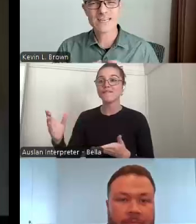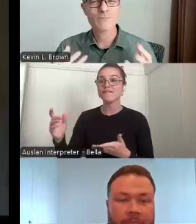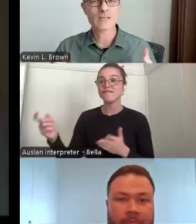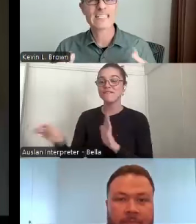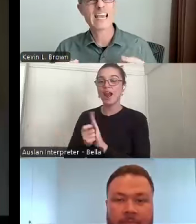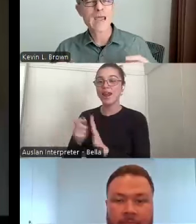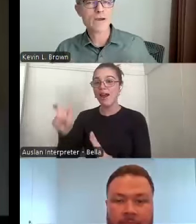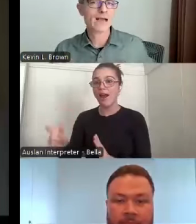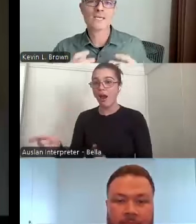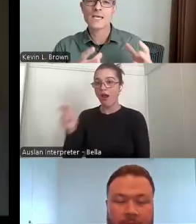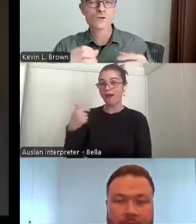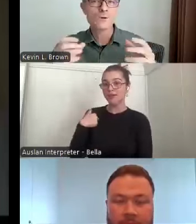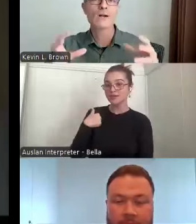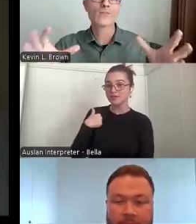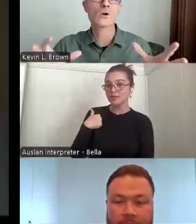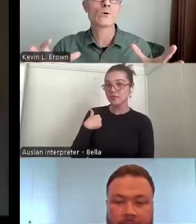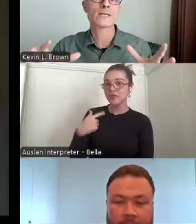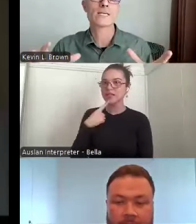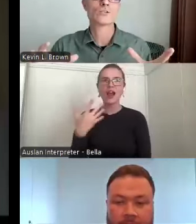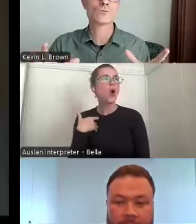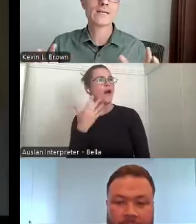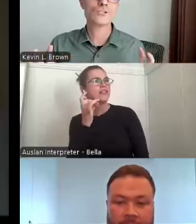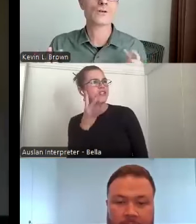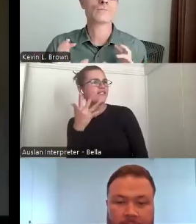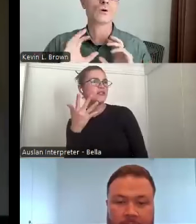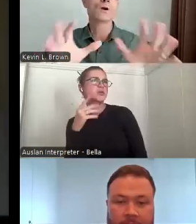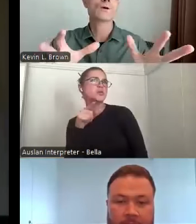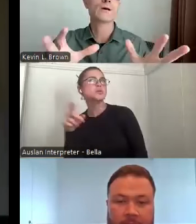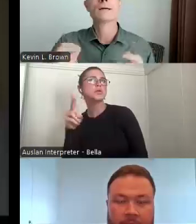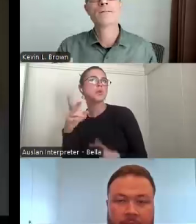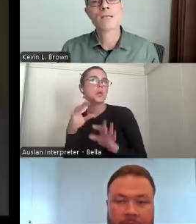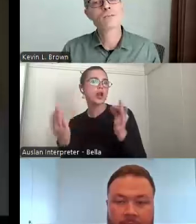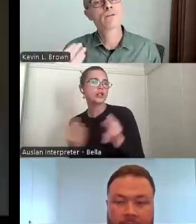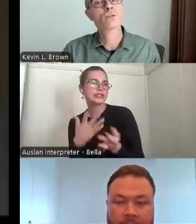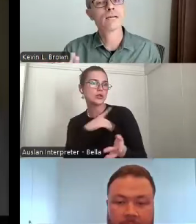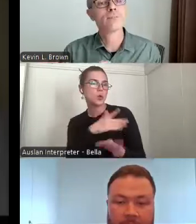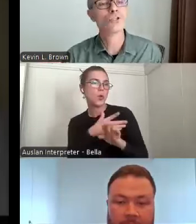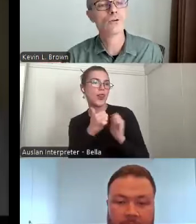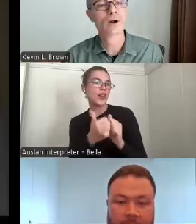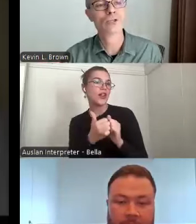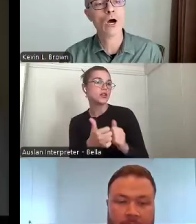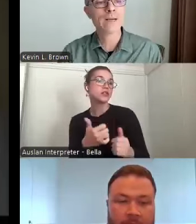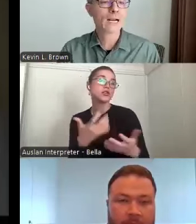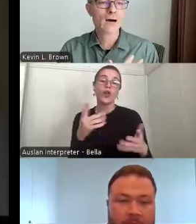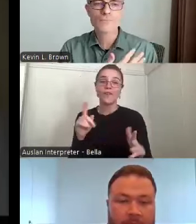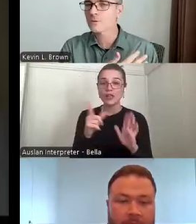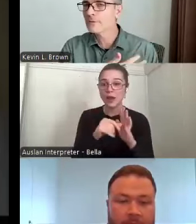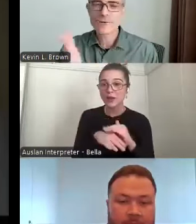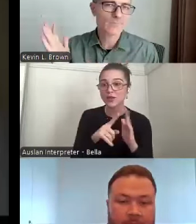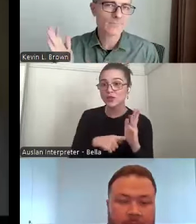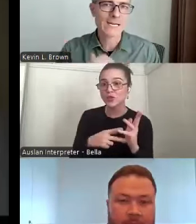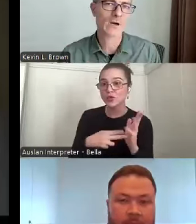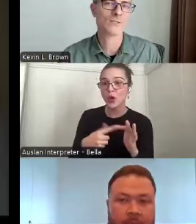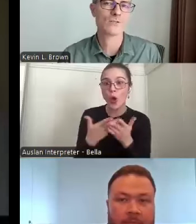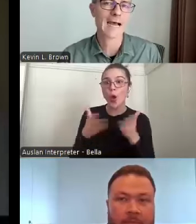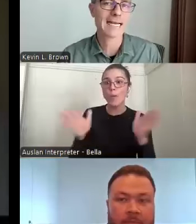So they typically say, hey, we have 10 or 20 or 30 organizations we need you to work with. And so for the first time in June, we're actually opening it up for